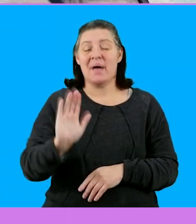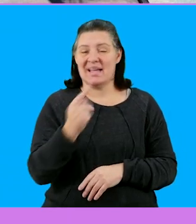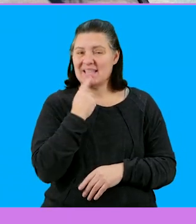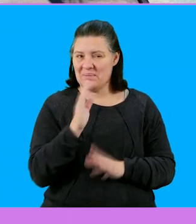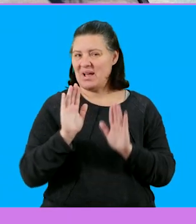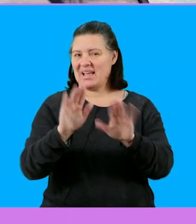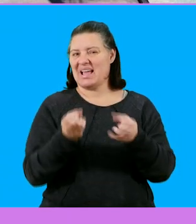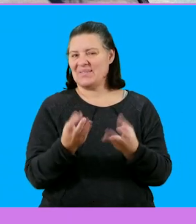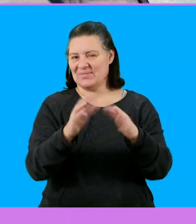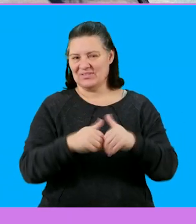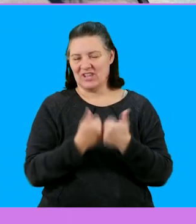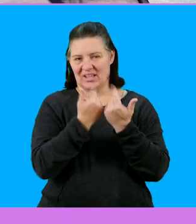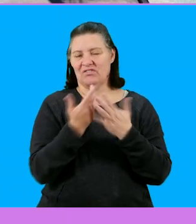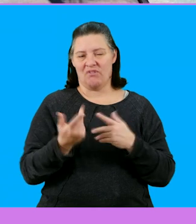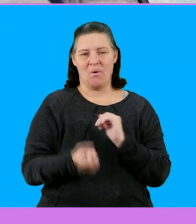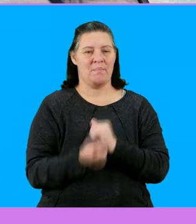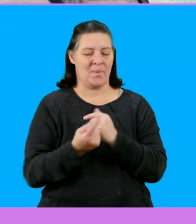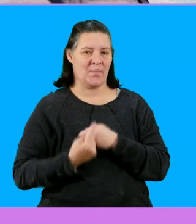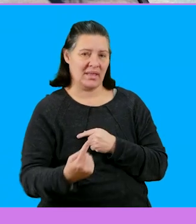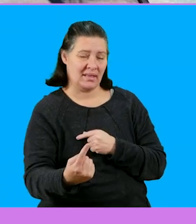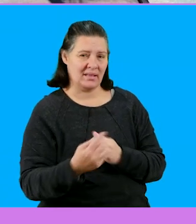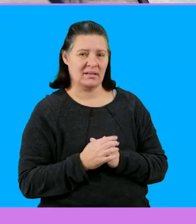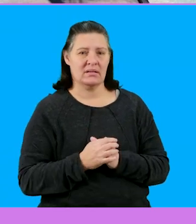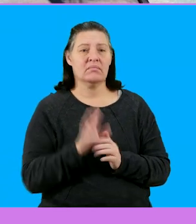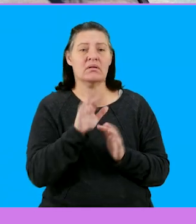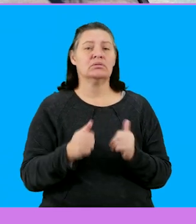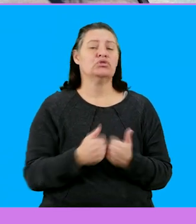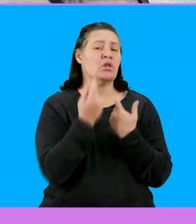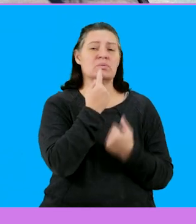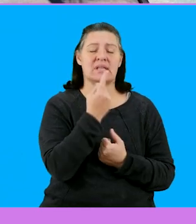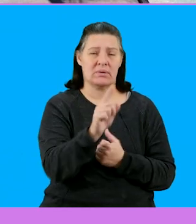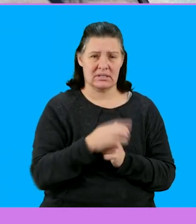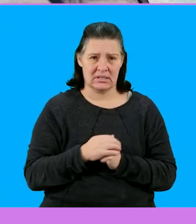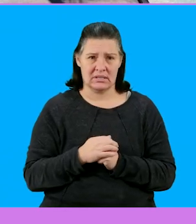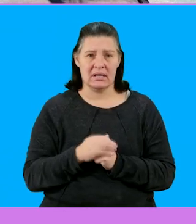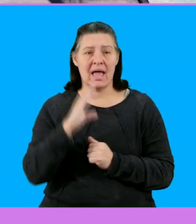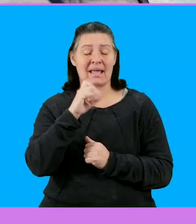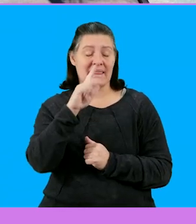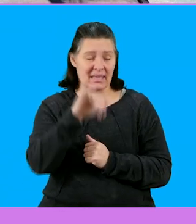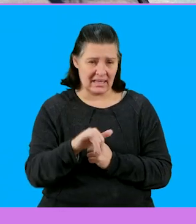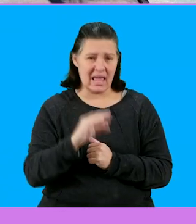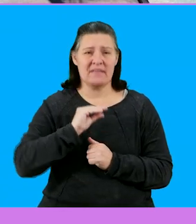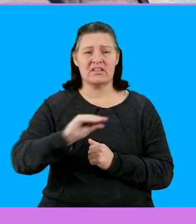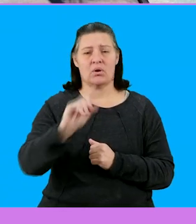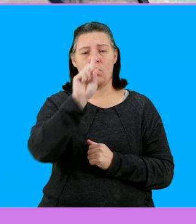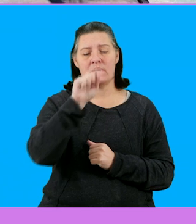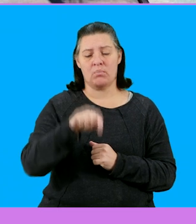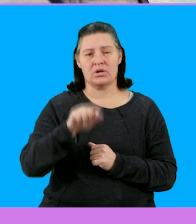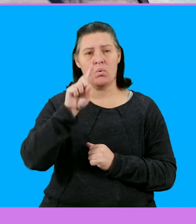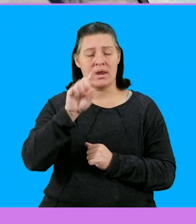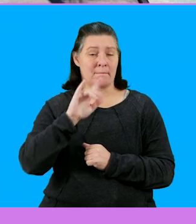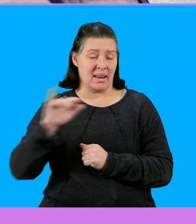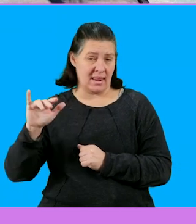would like to leave you with a challenge for this upcoming week. So in the challenge, I'm saying, Kathy has an investment of